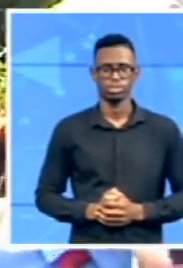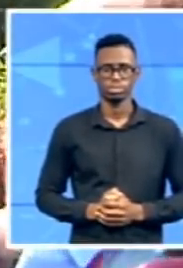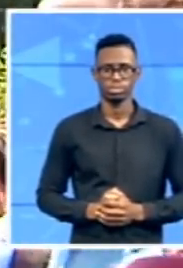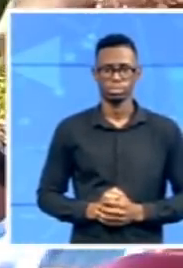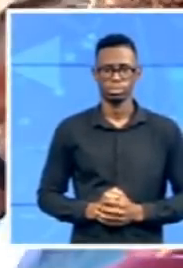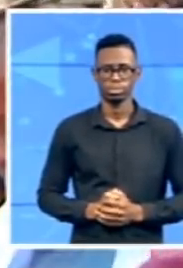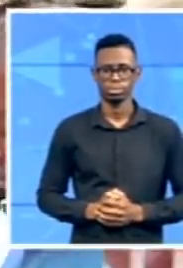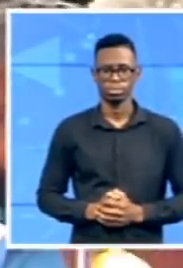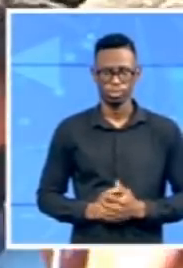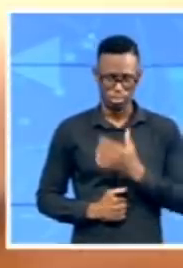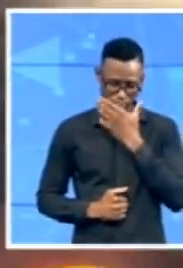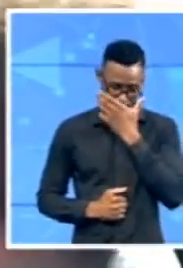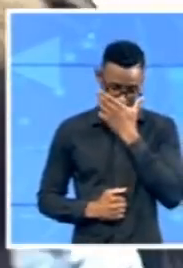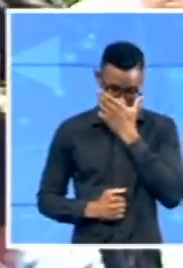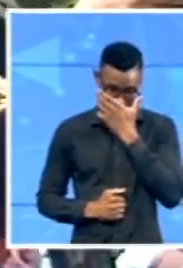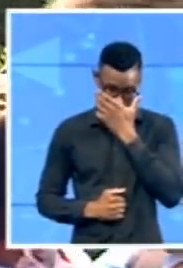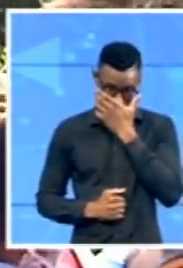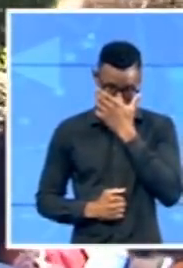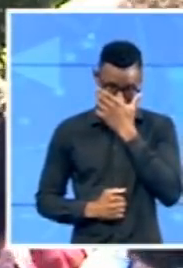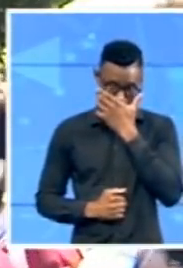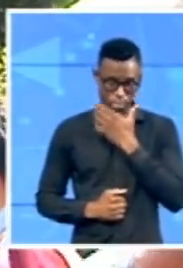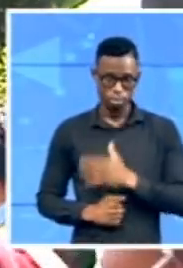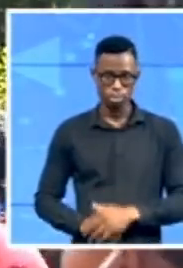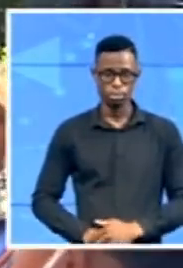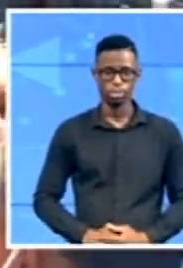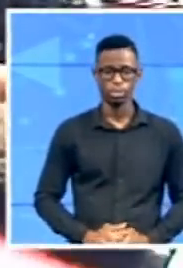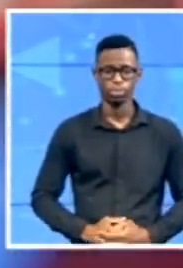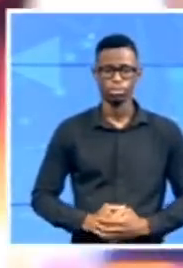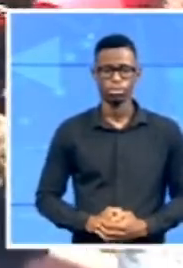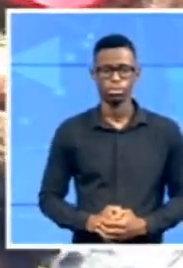MEC. Sorry, MEC. Oh, so the open ends are very